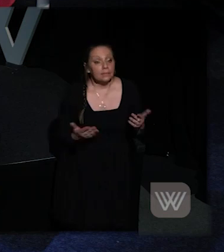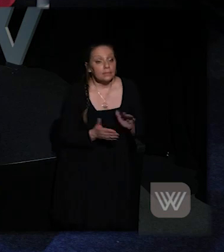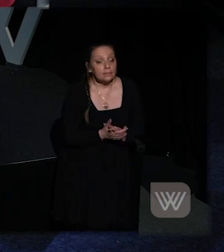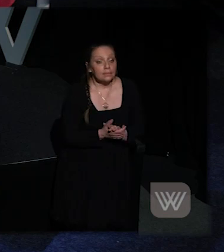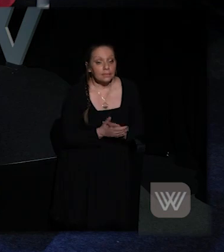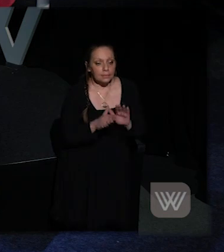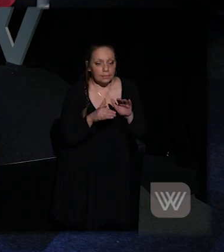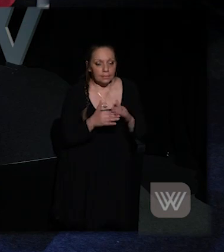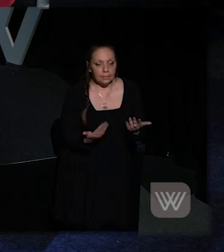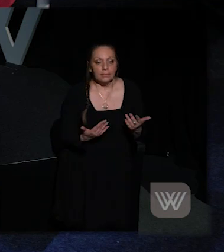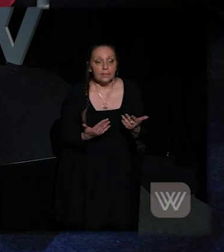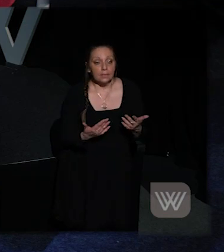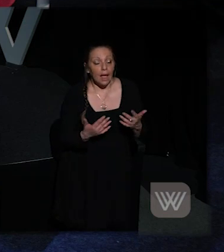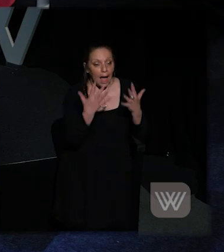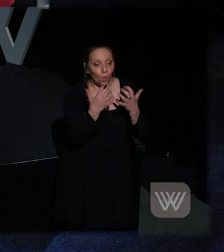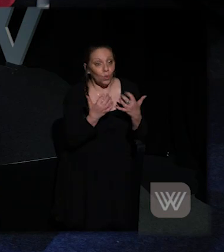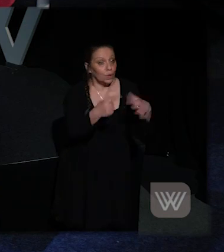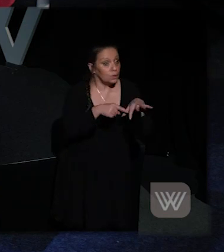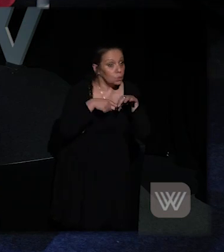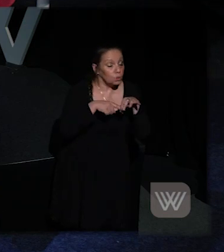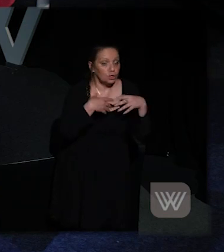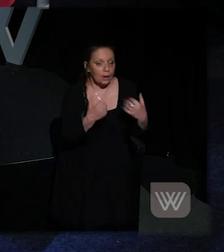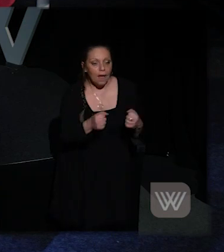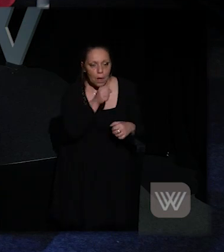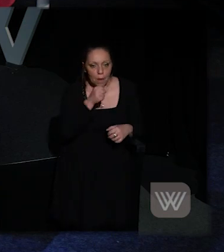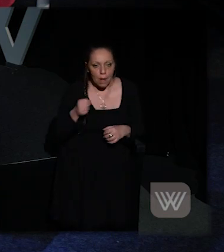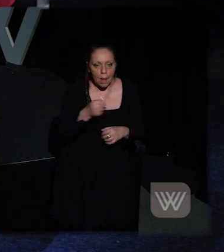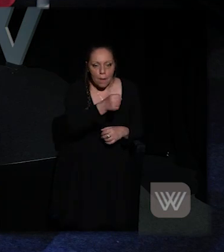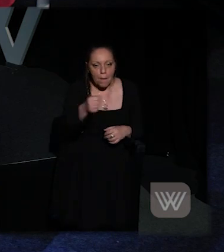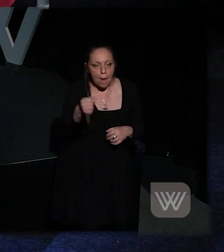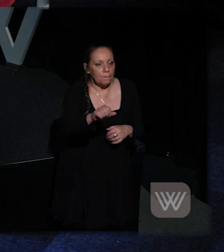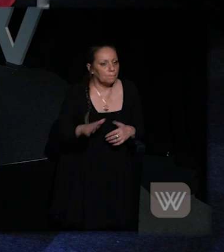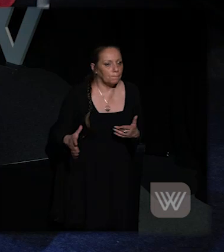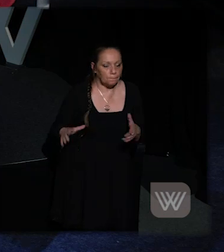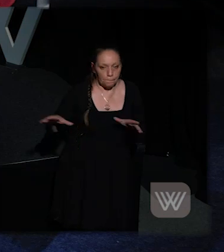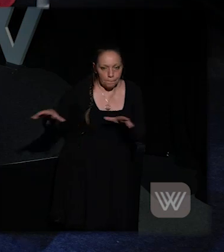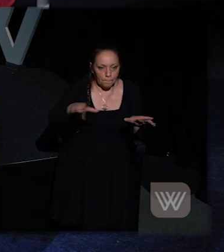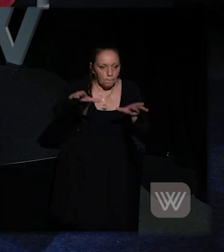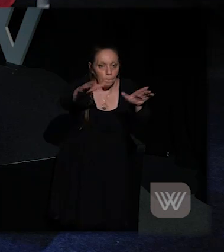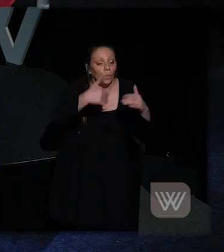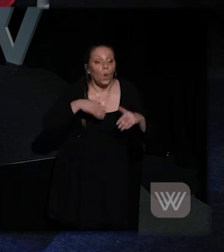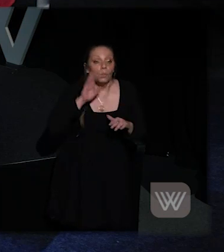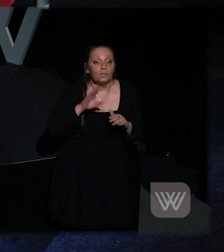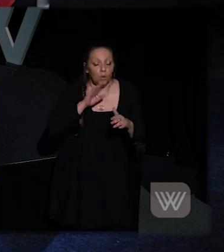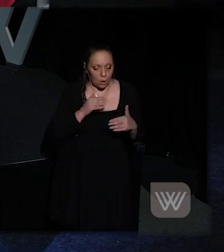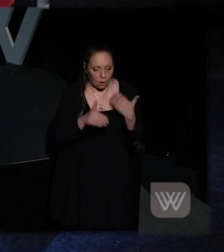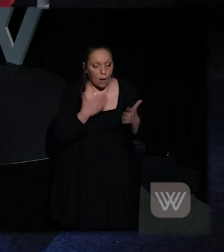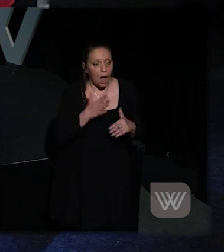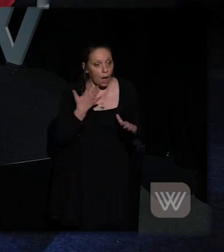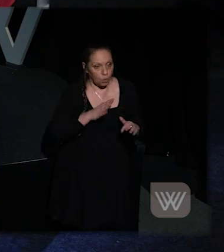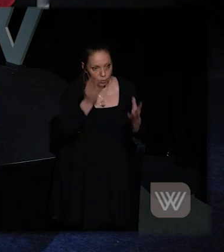We are going to turn to some audience questions and we have some microphones on either side of the room. Just before we do, I just want to